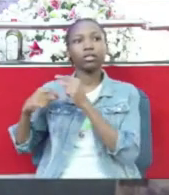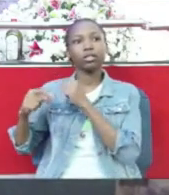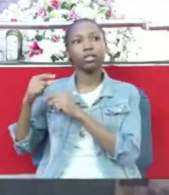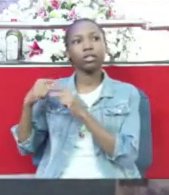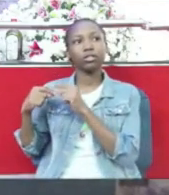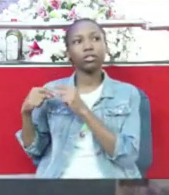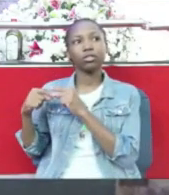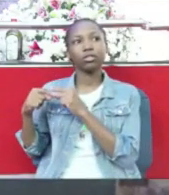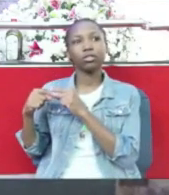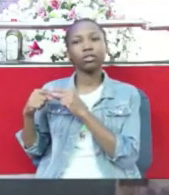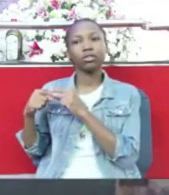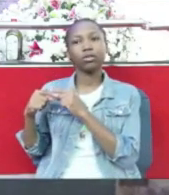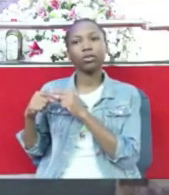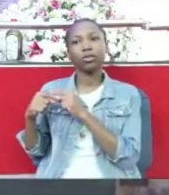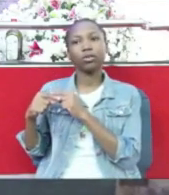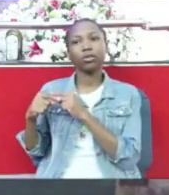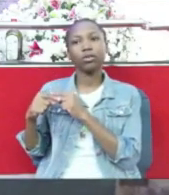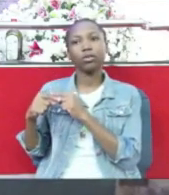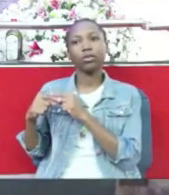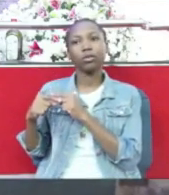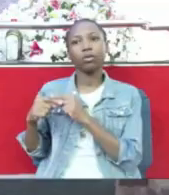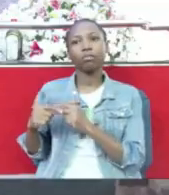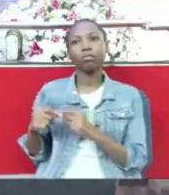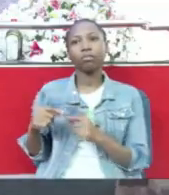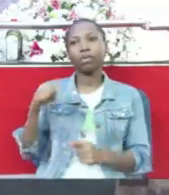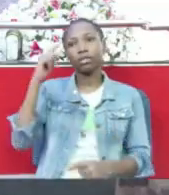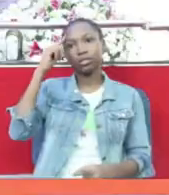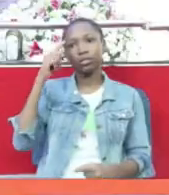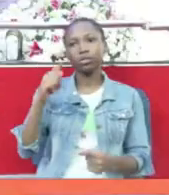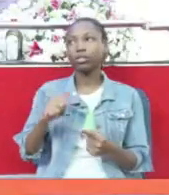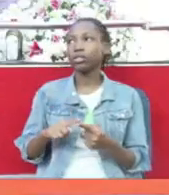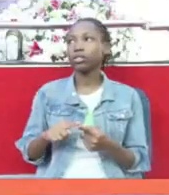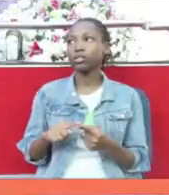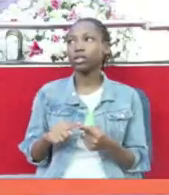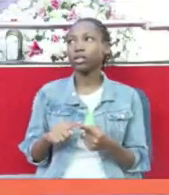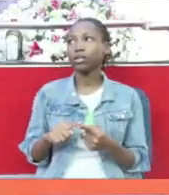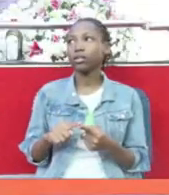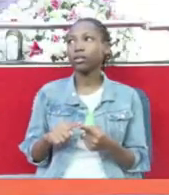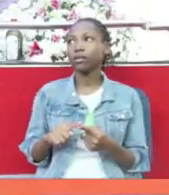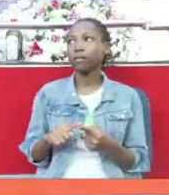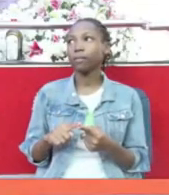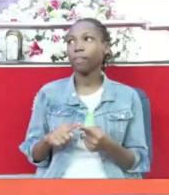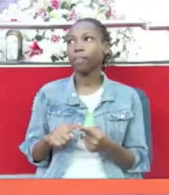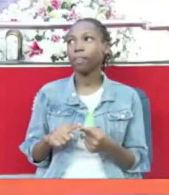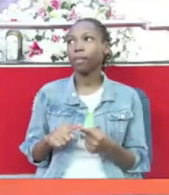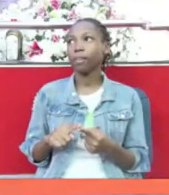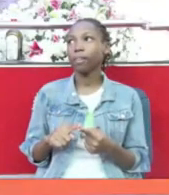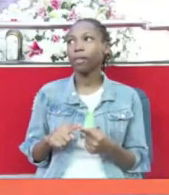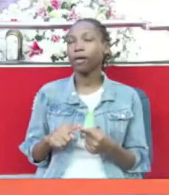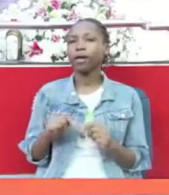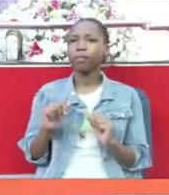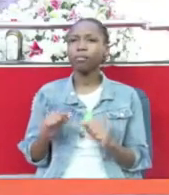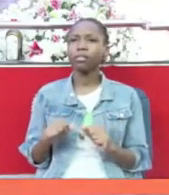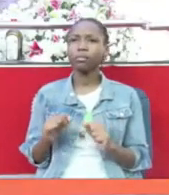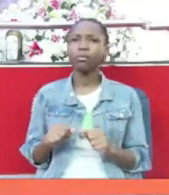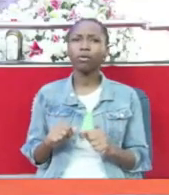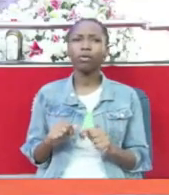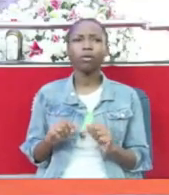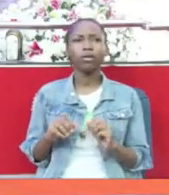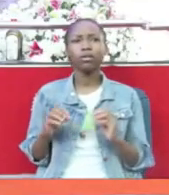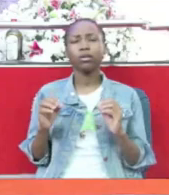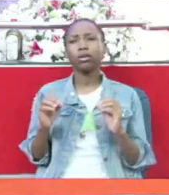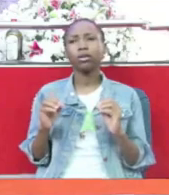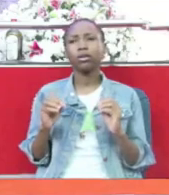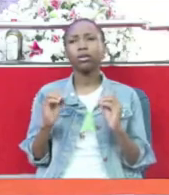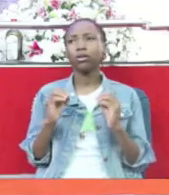it intentionally. Lazima tuifanye kwa kumaanisha. And it must not be the faith of mom and dad. Na isikue tu imani ya